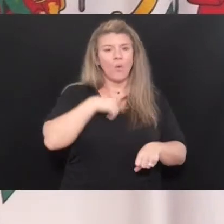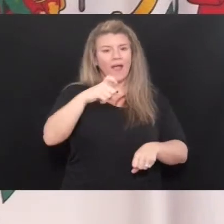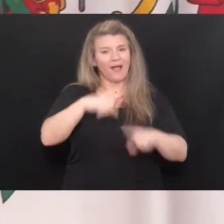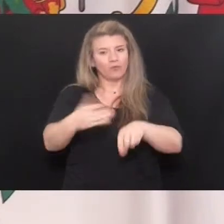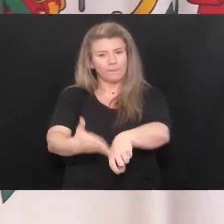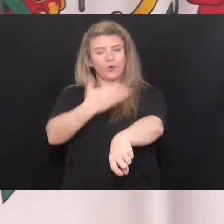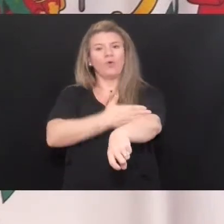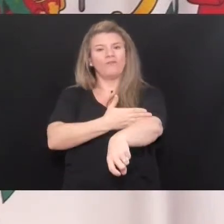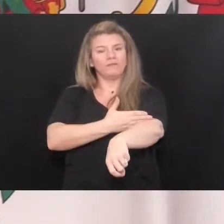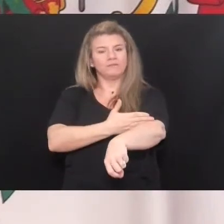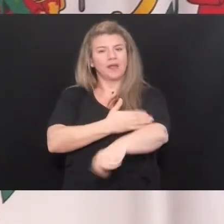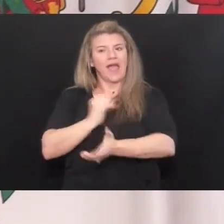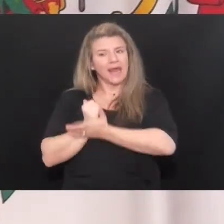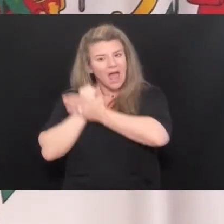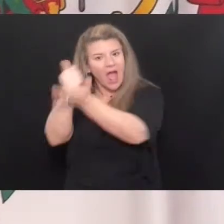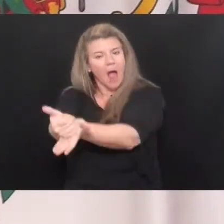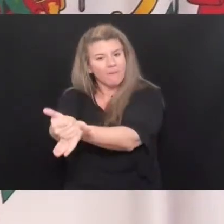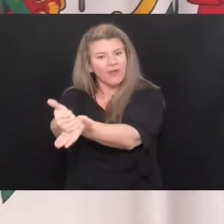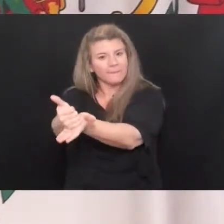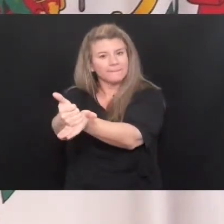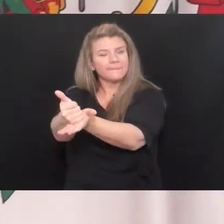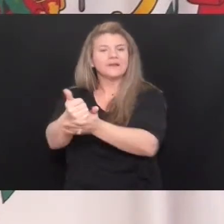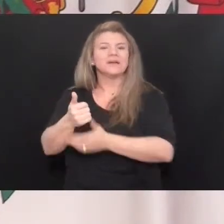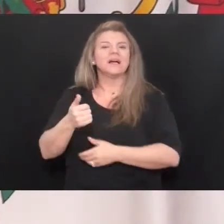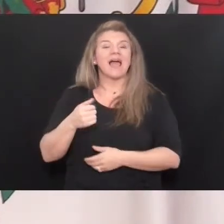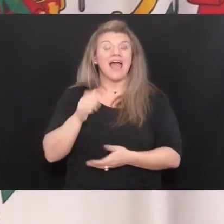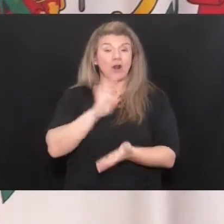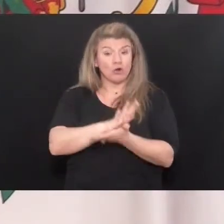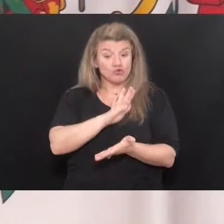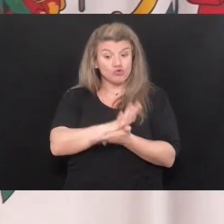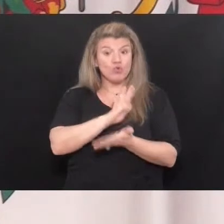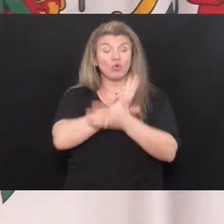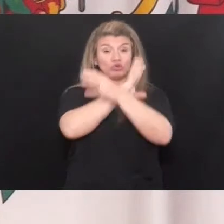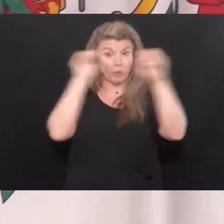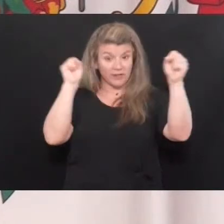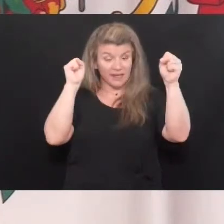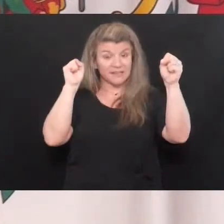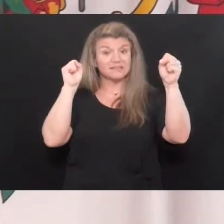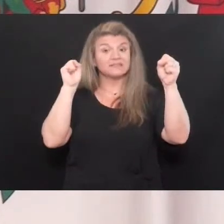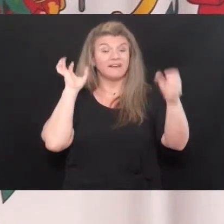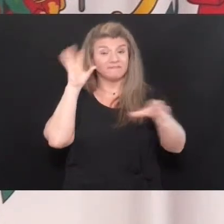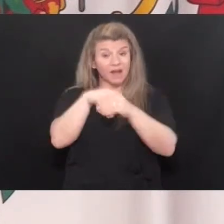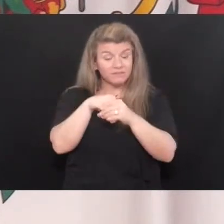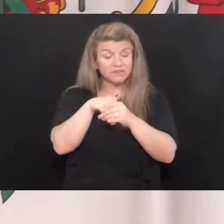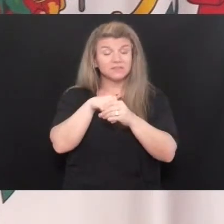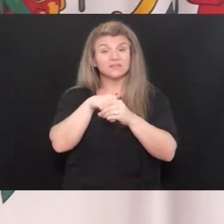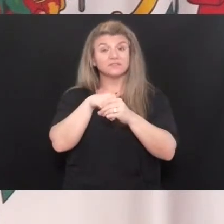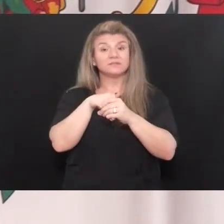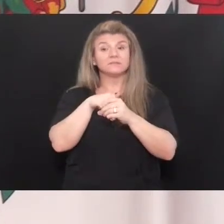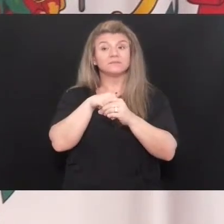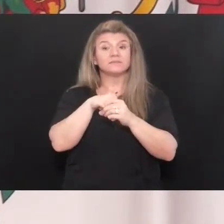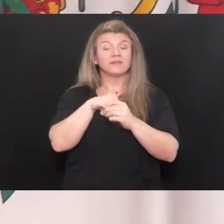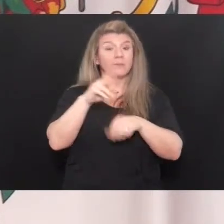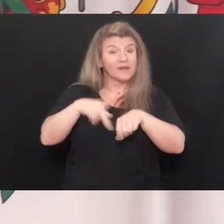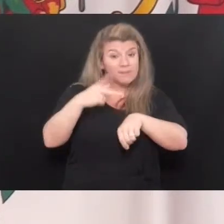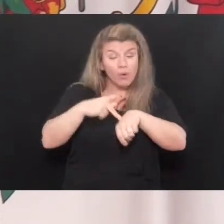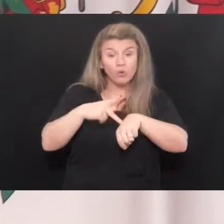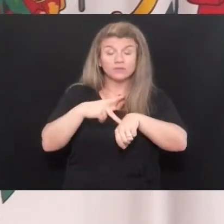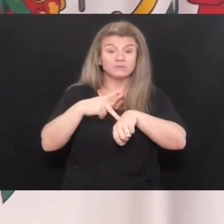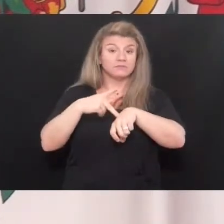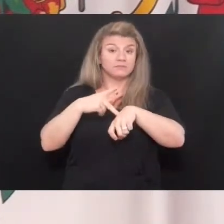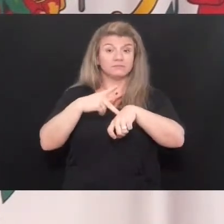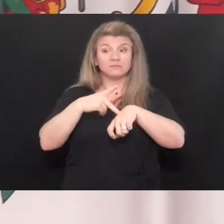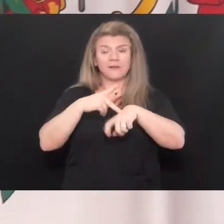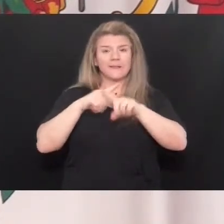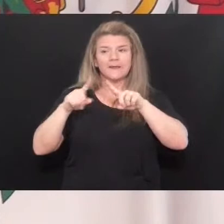lot of help, and that's help from our school superintendents, you know, and our school principals and